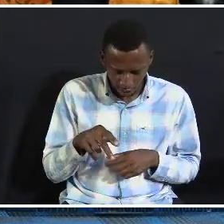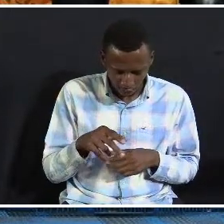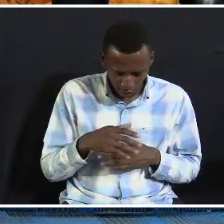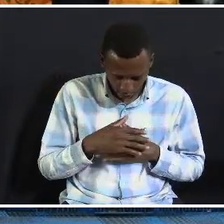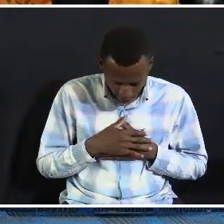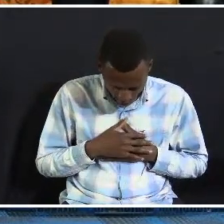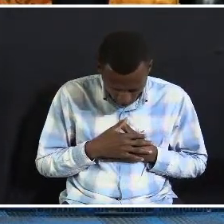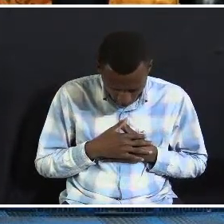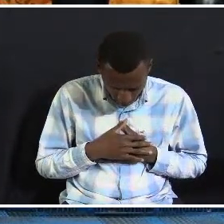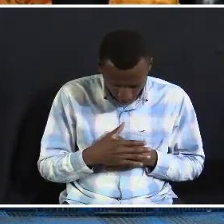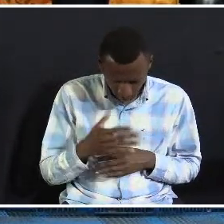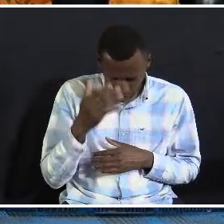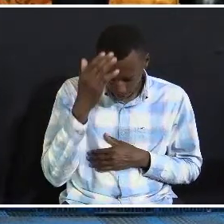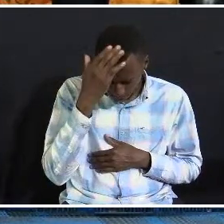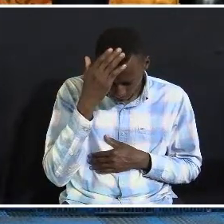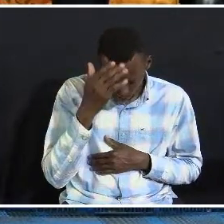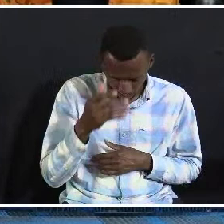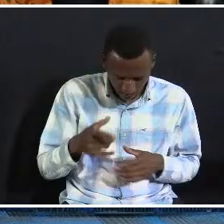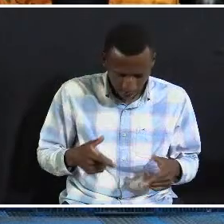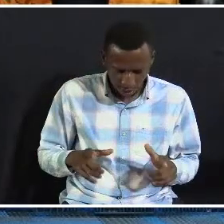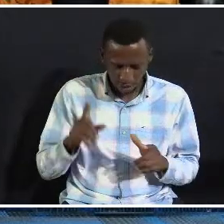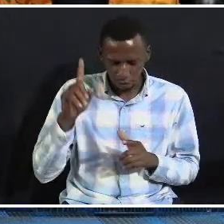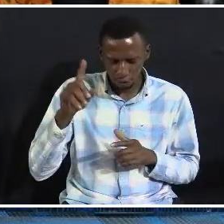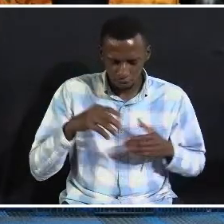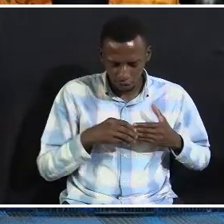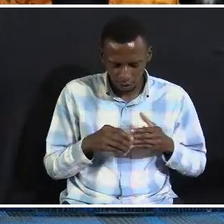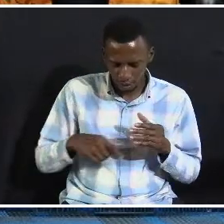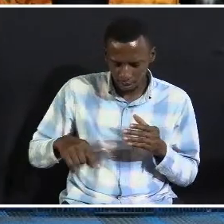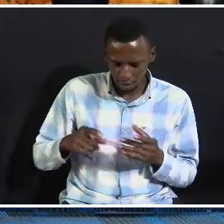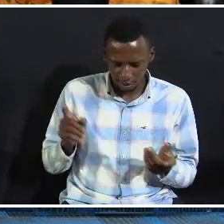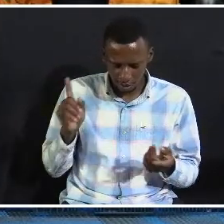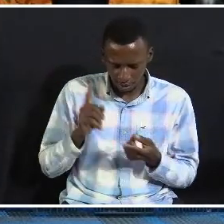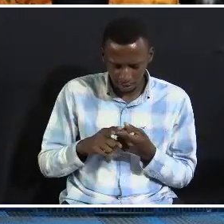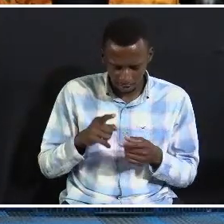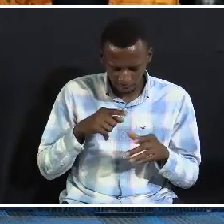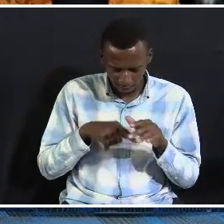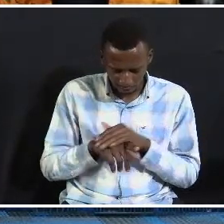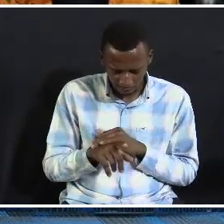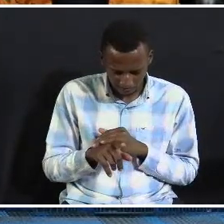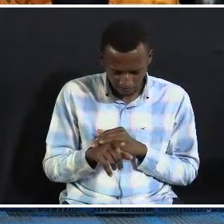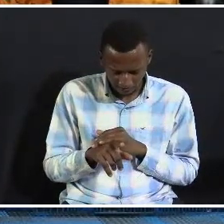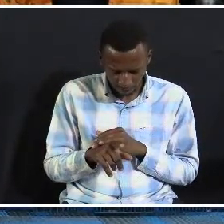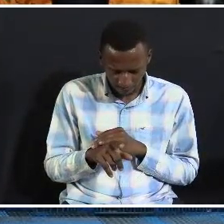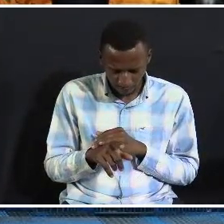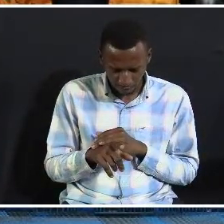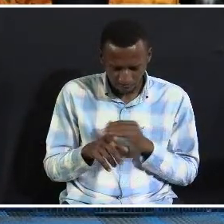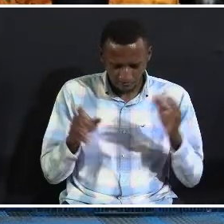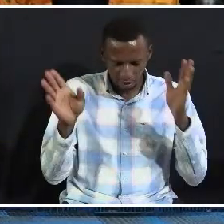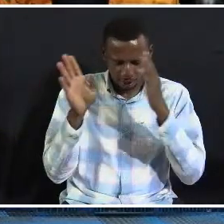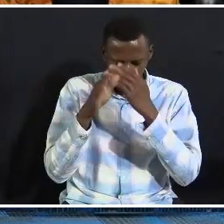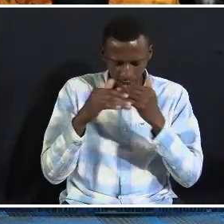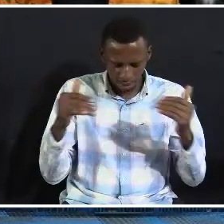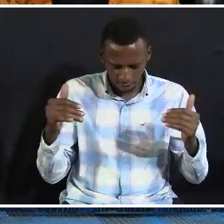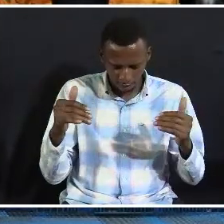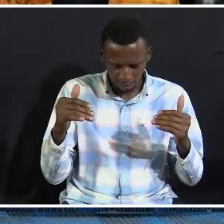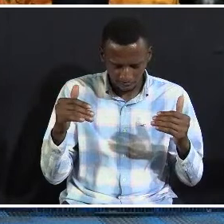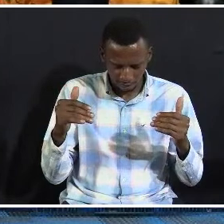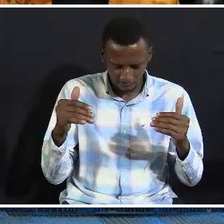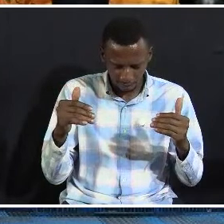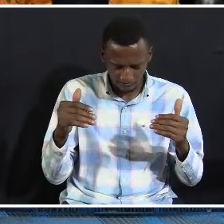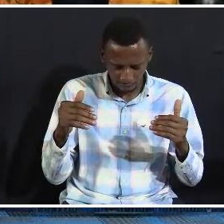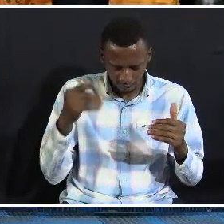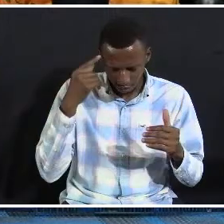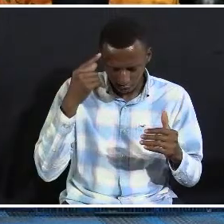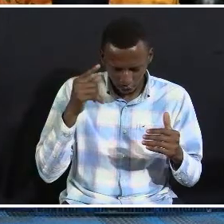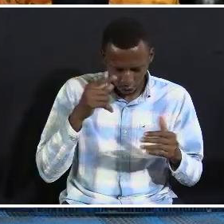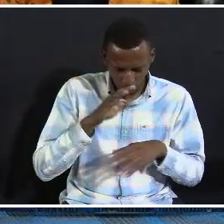humility, allowing you, leading us until we enter through those pearly gates which are ready to be opened for